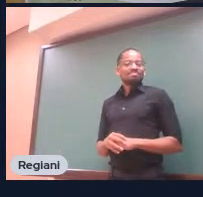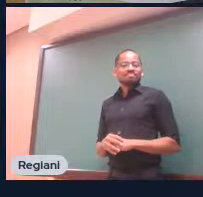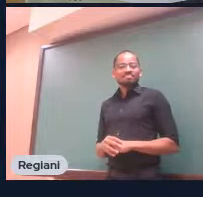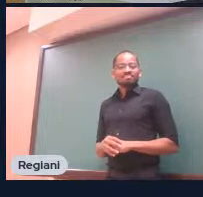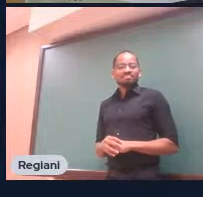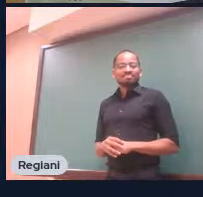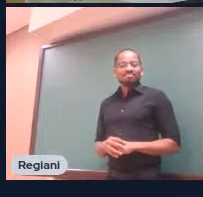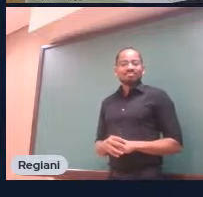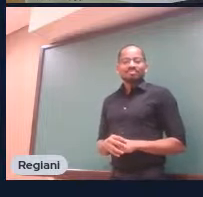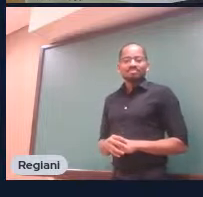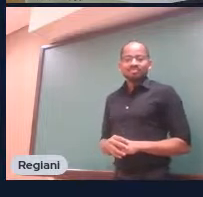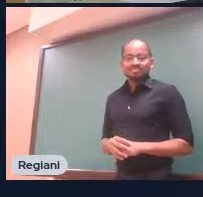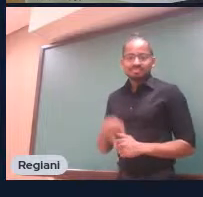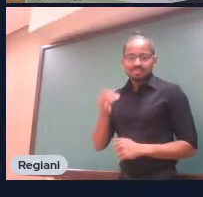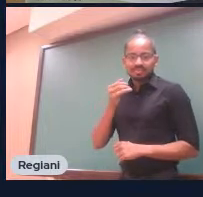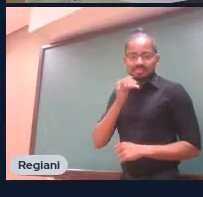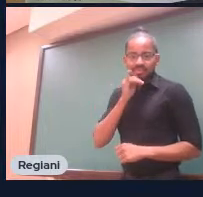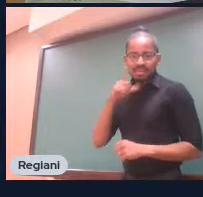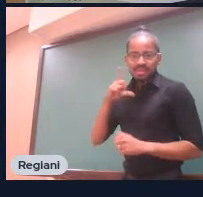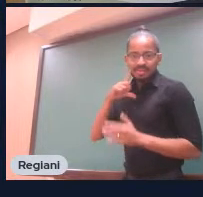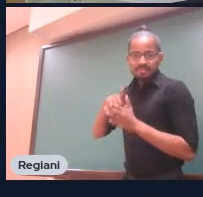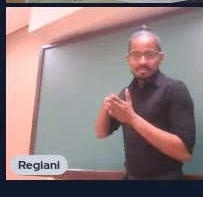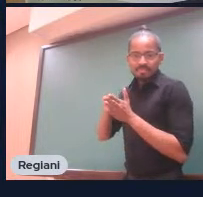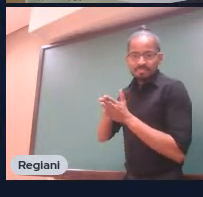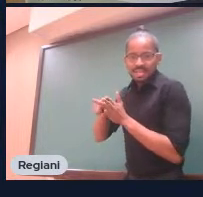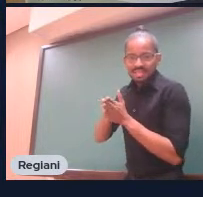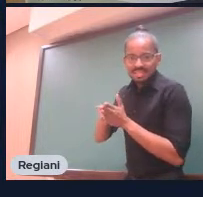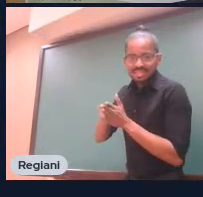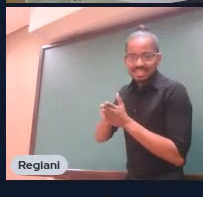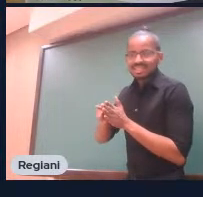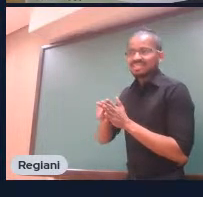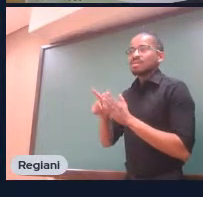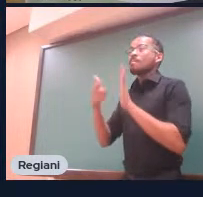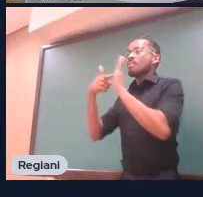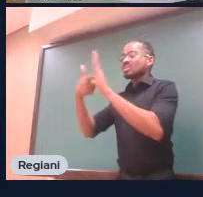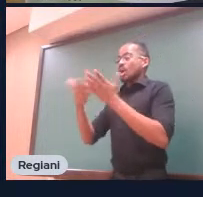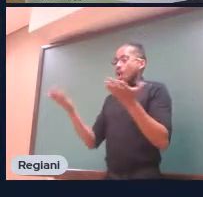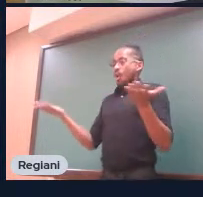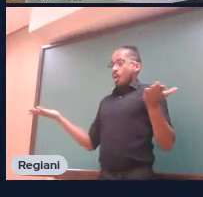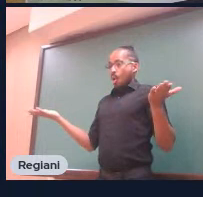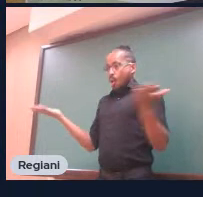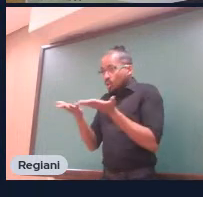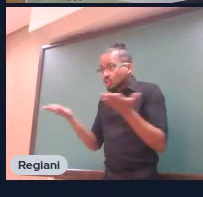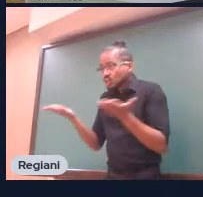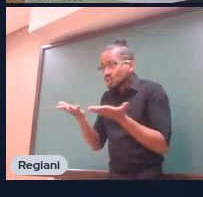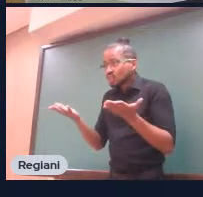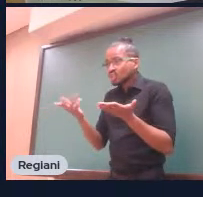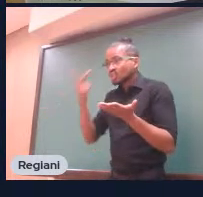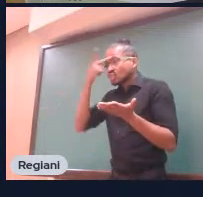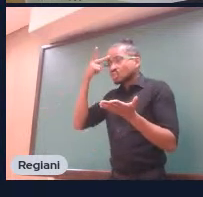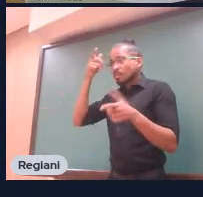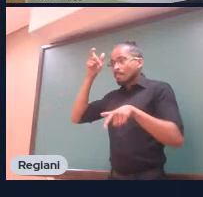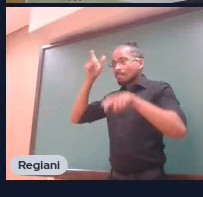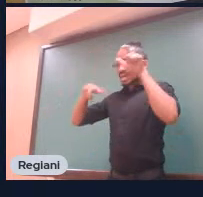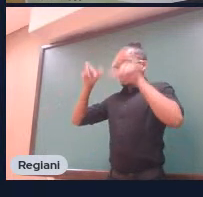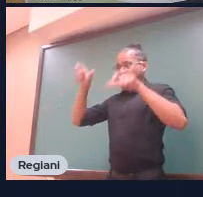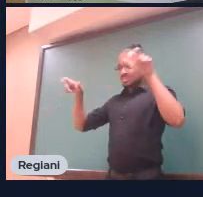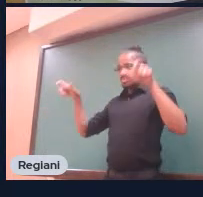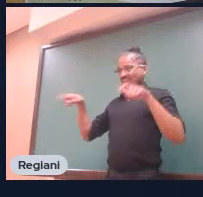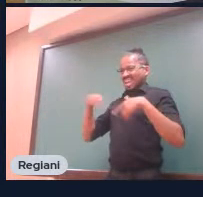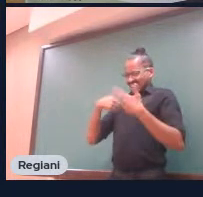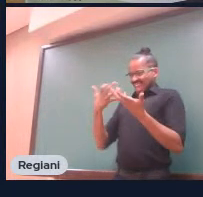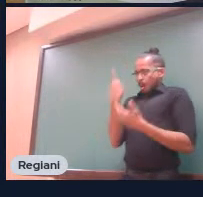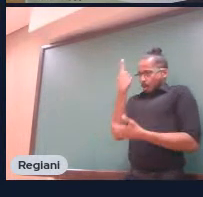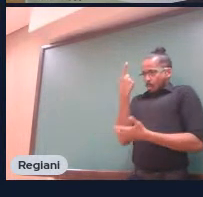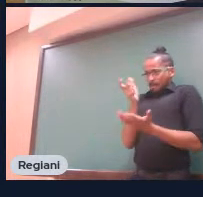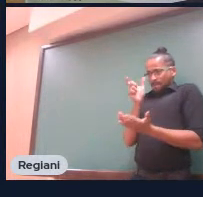the study of log files revealed? Well, that people do not longer look for words, they actually dump in entire pages of information and they